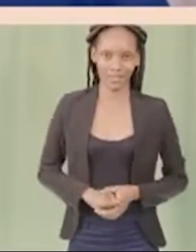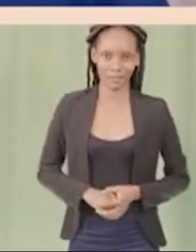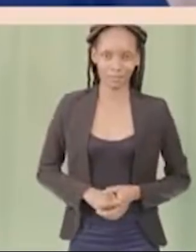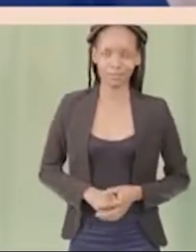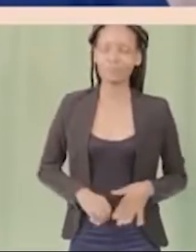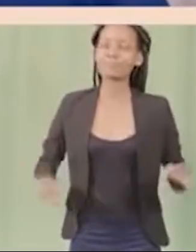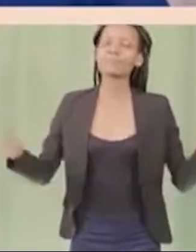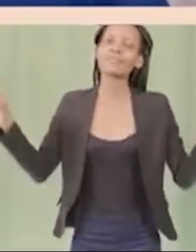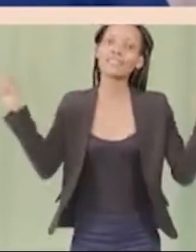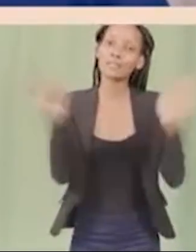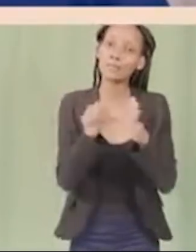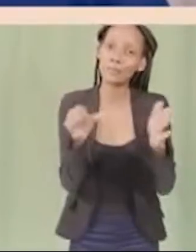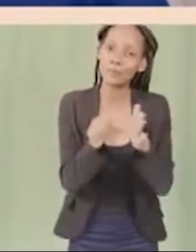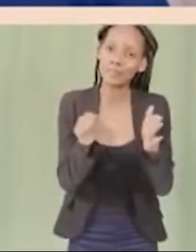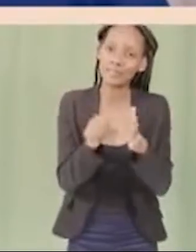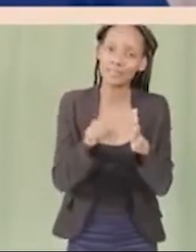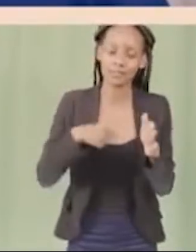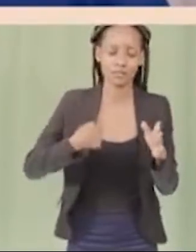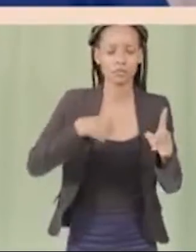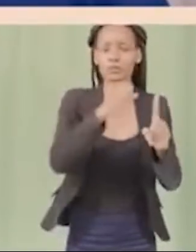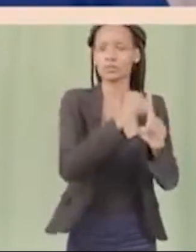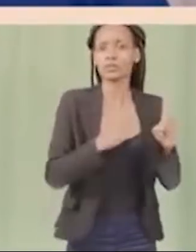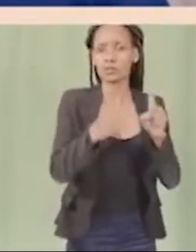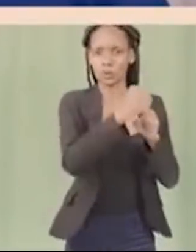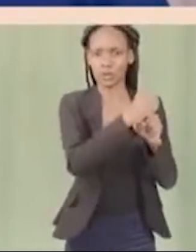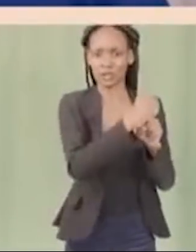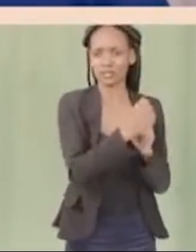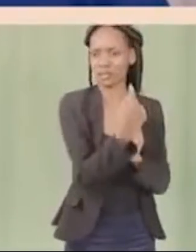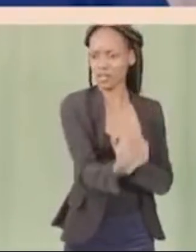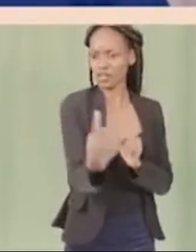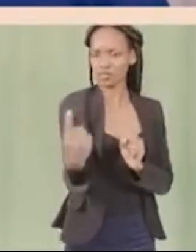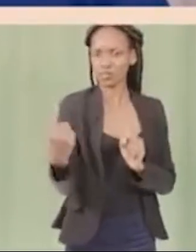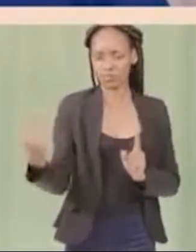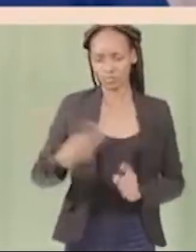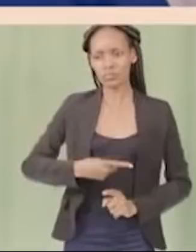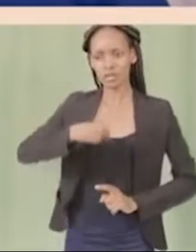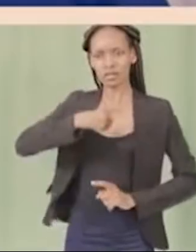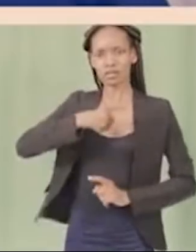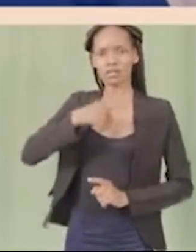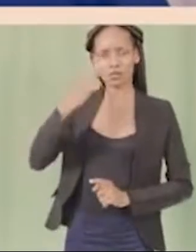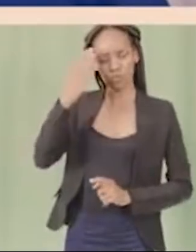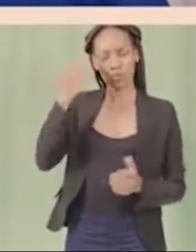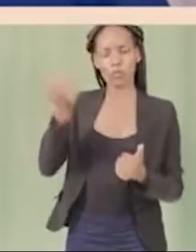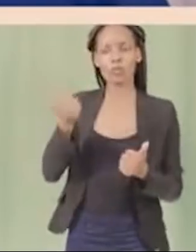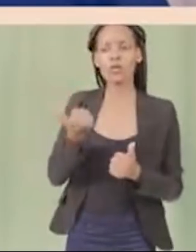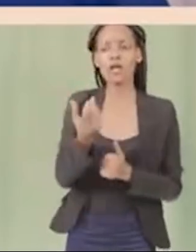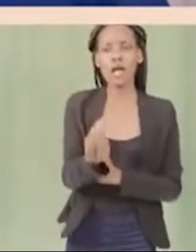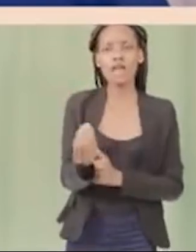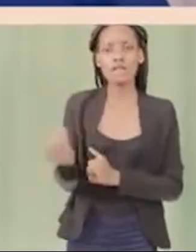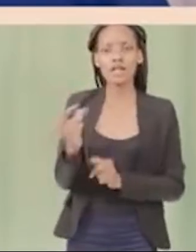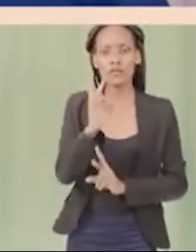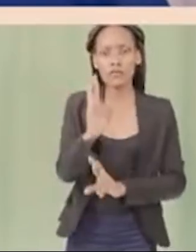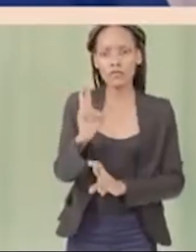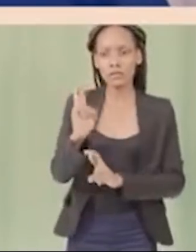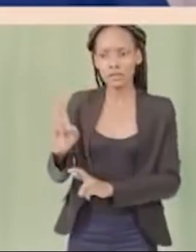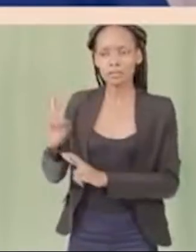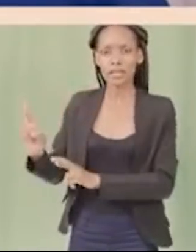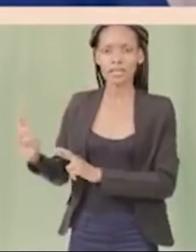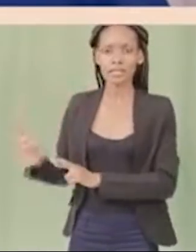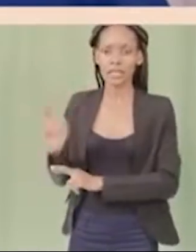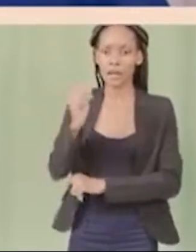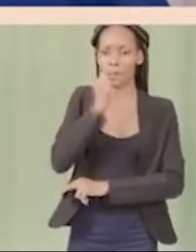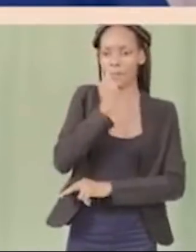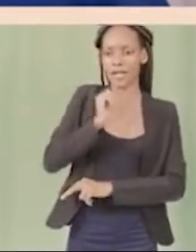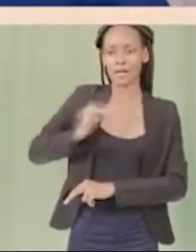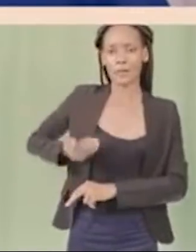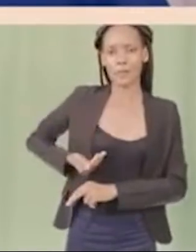society that recognizes the dignity of every individual and the role of every man, woman, and child